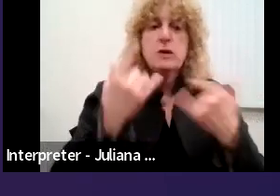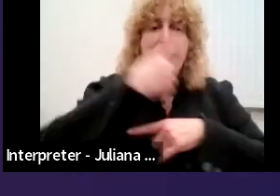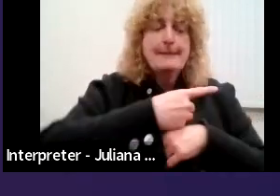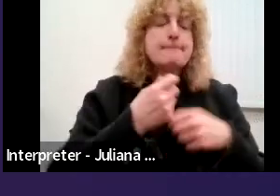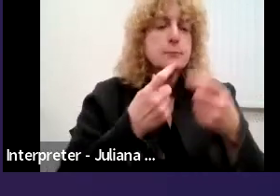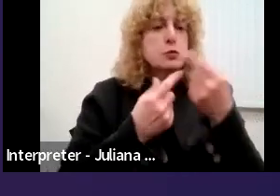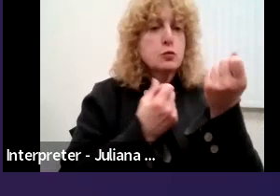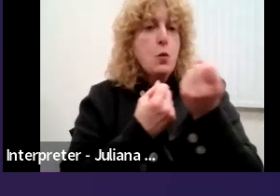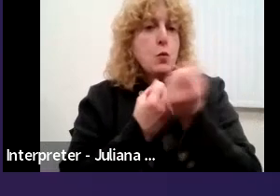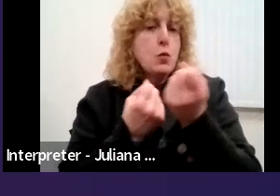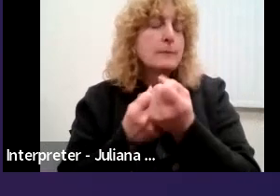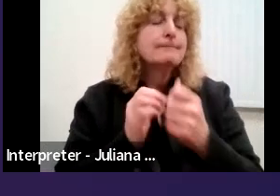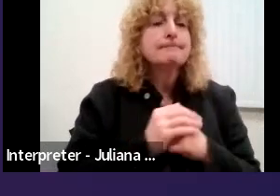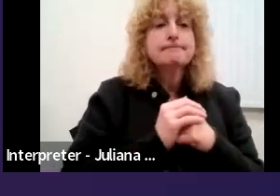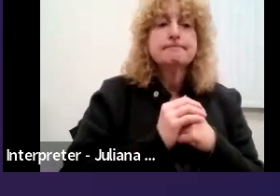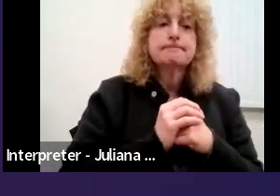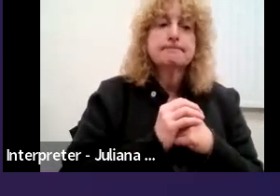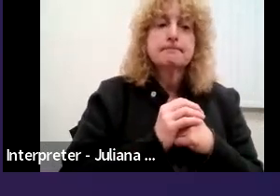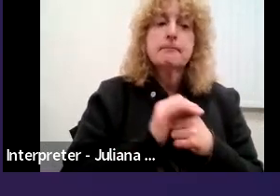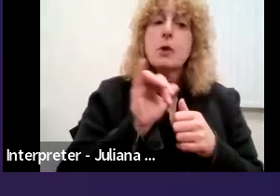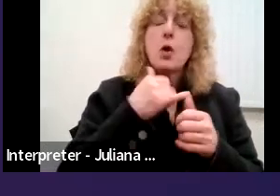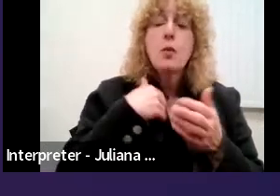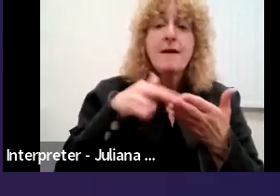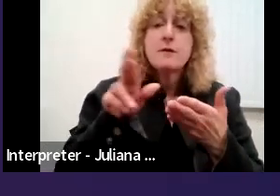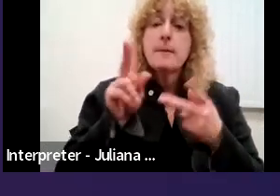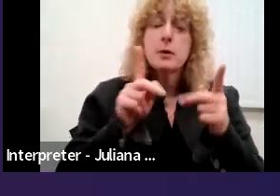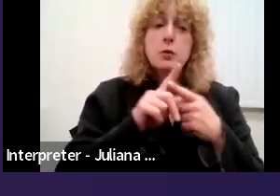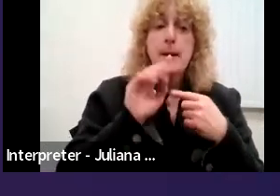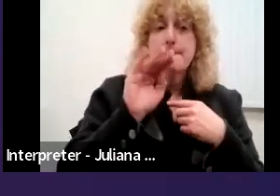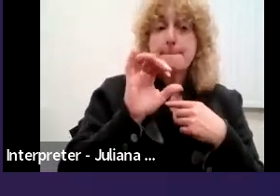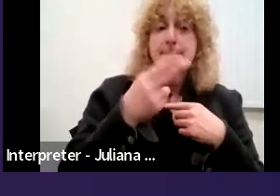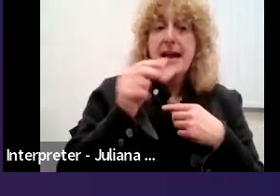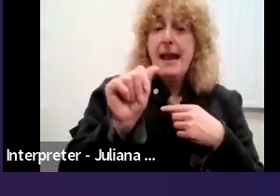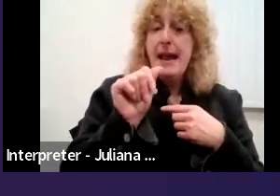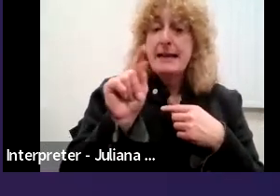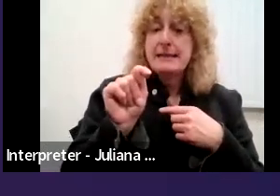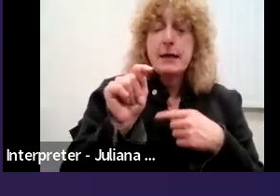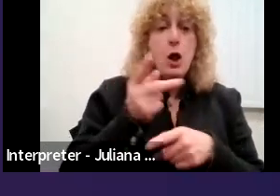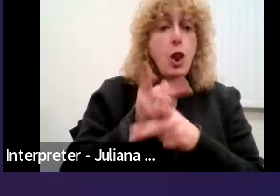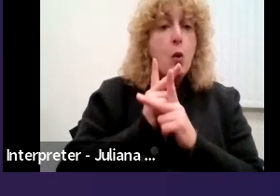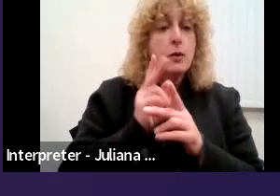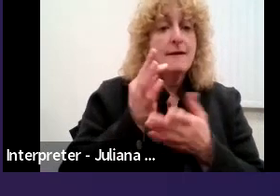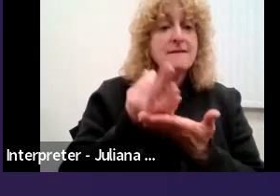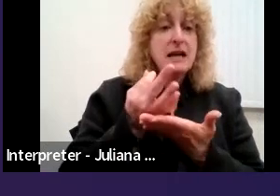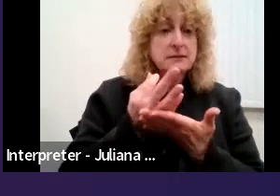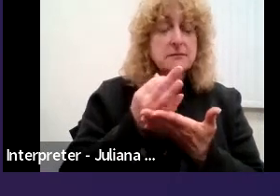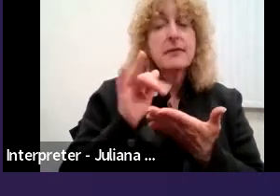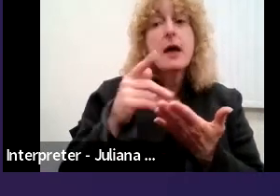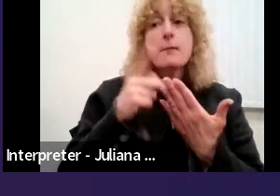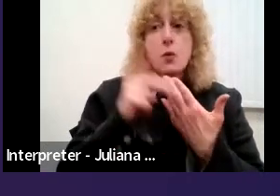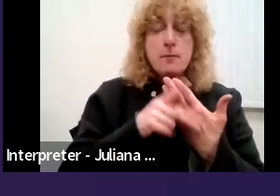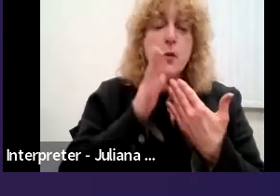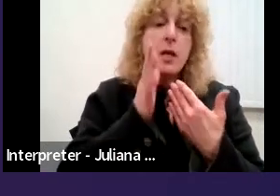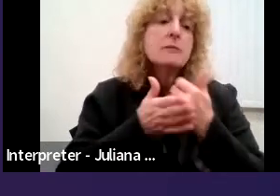And then we also refer people to the Michigan AT Loan Fund. So though that program assists